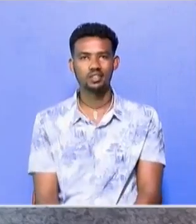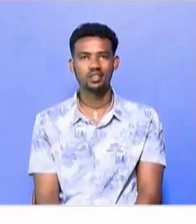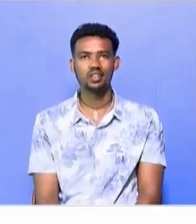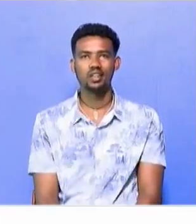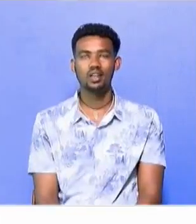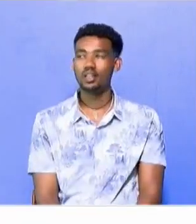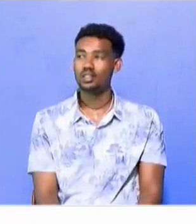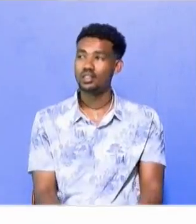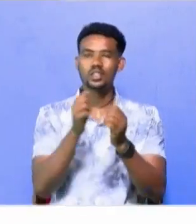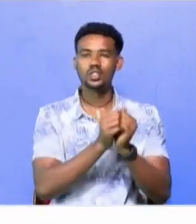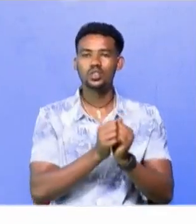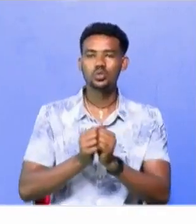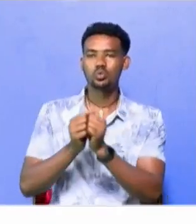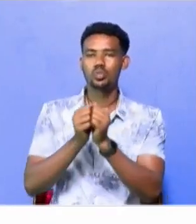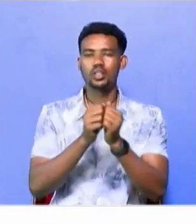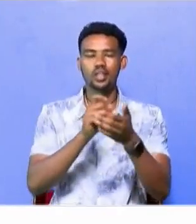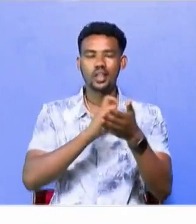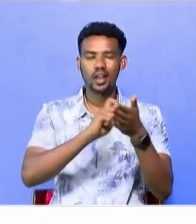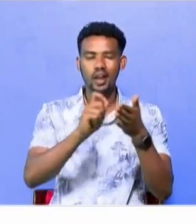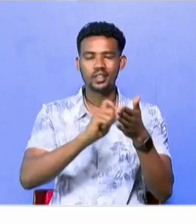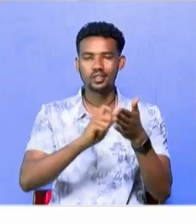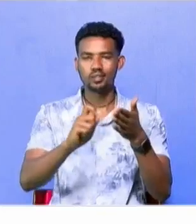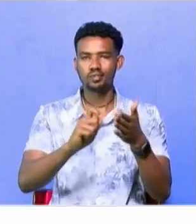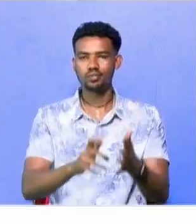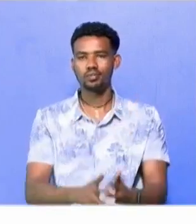This is the first activity.